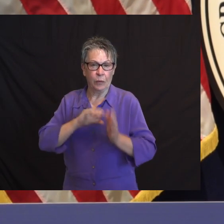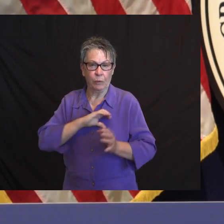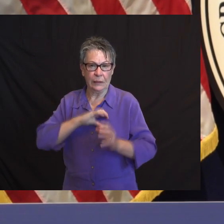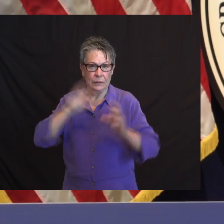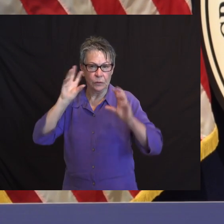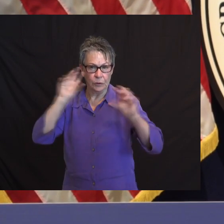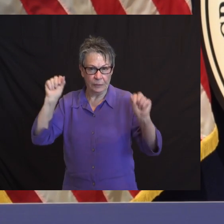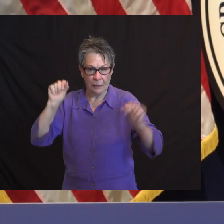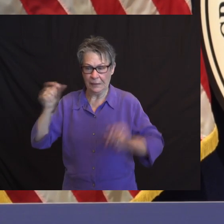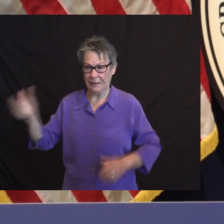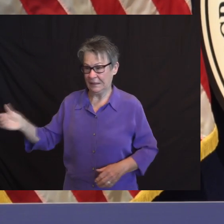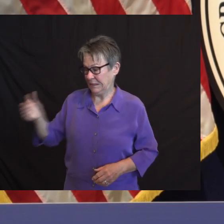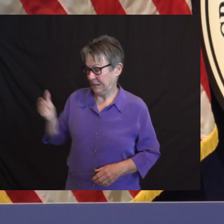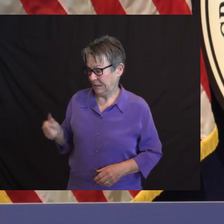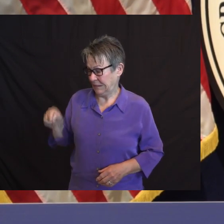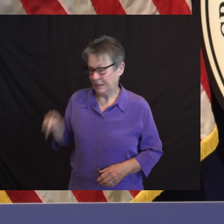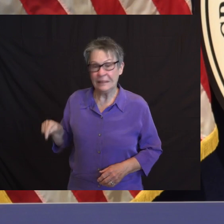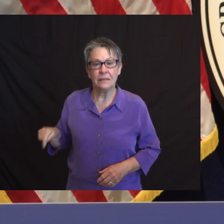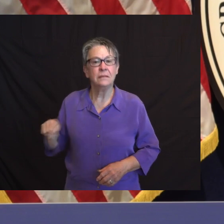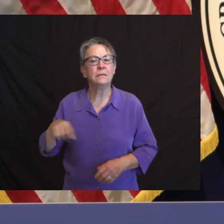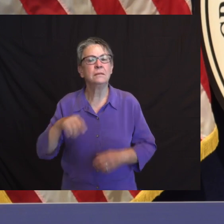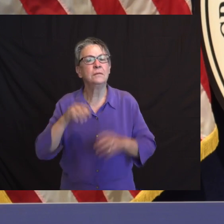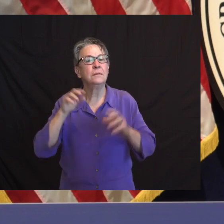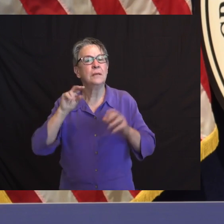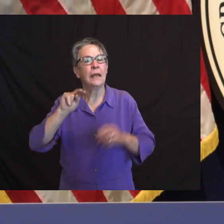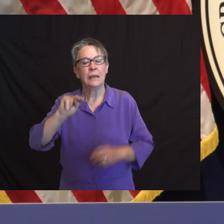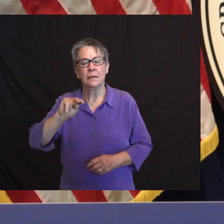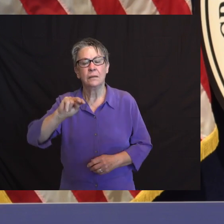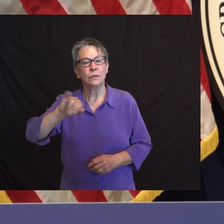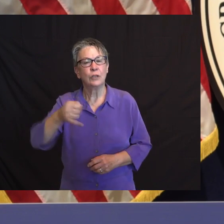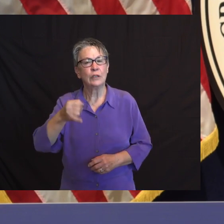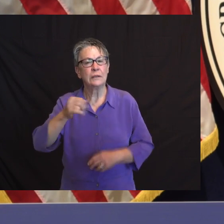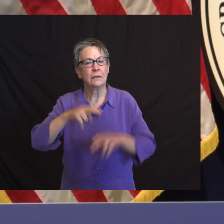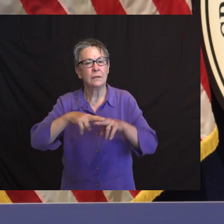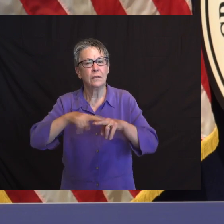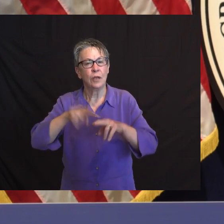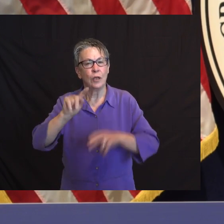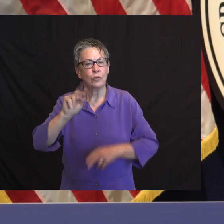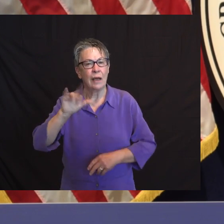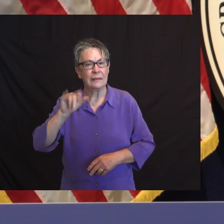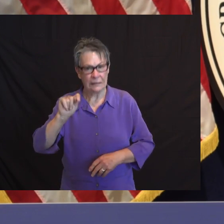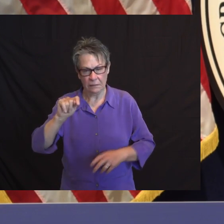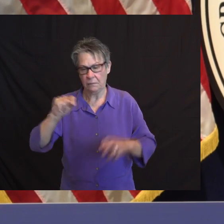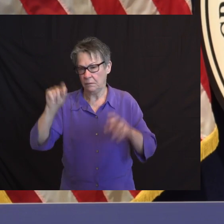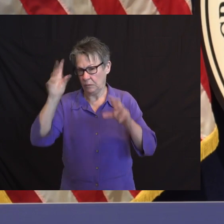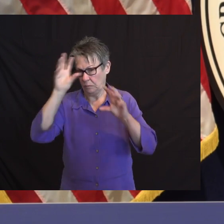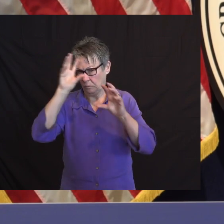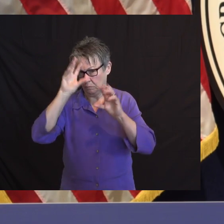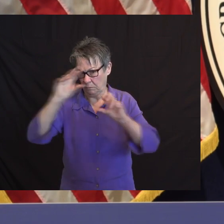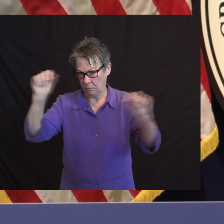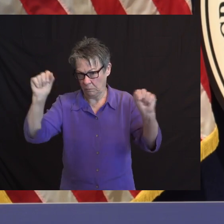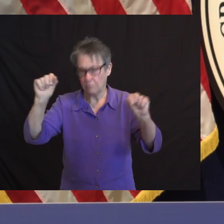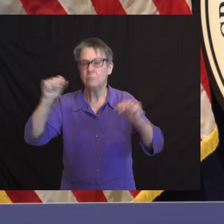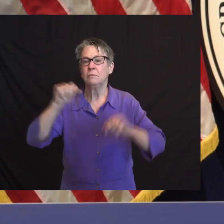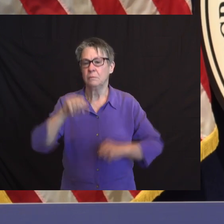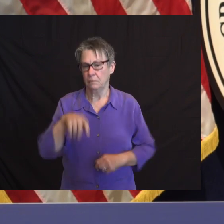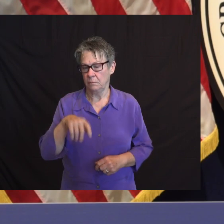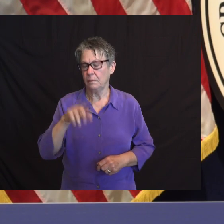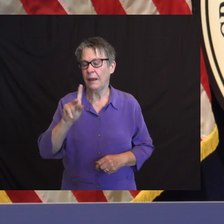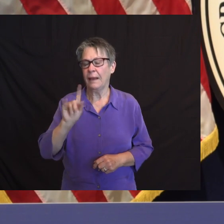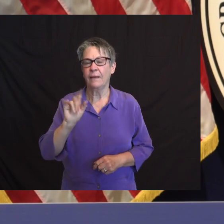of NJ TRANSIT, Kevin Corbett. Also, we've got Jared Maples, Director of the Office of Homeland Security and Protection with